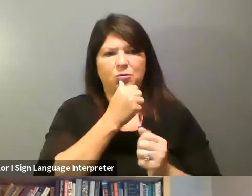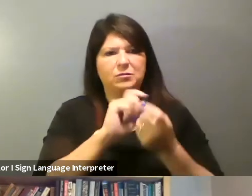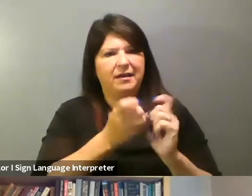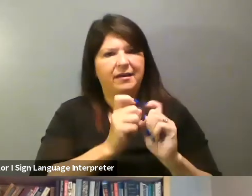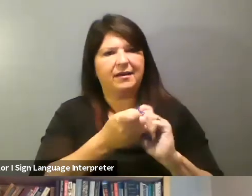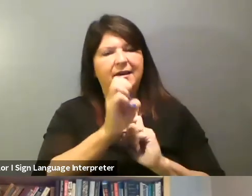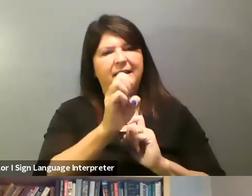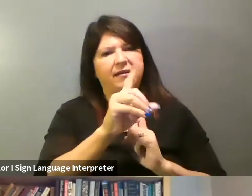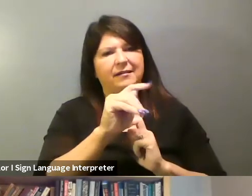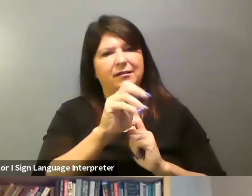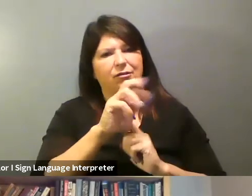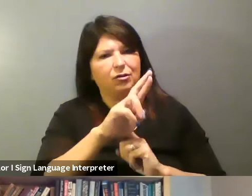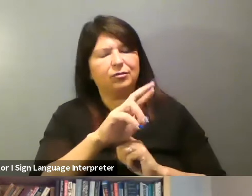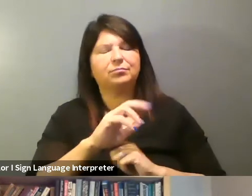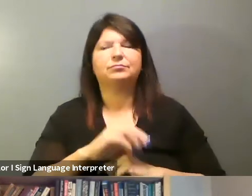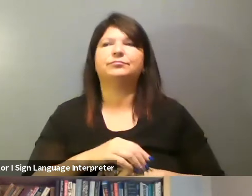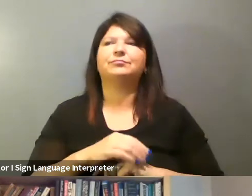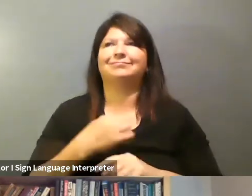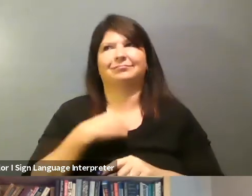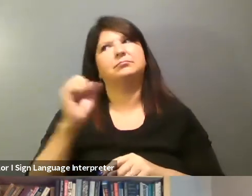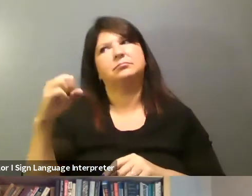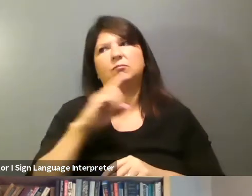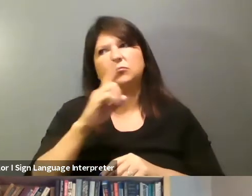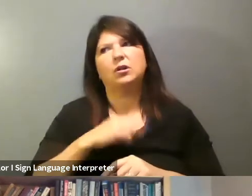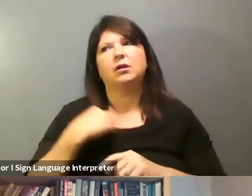was a very long editing process.